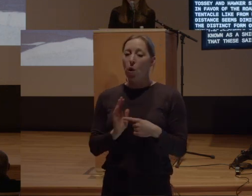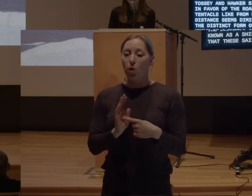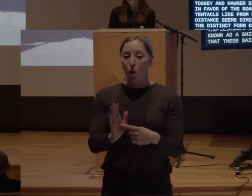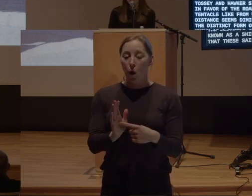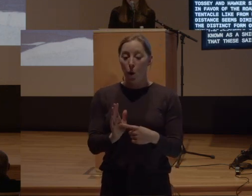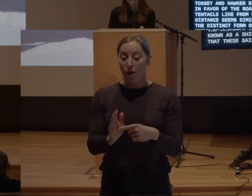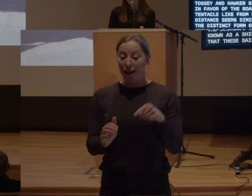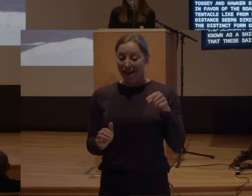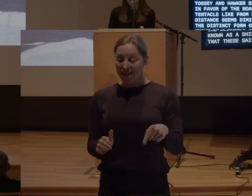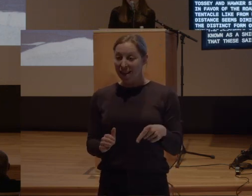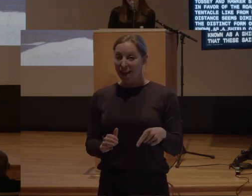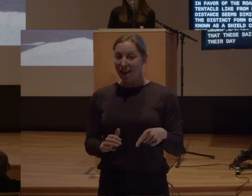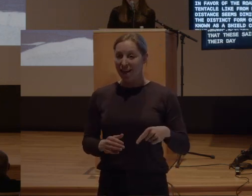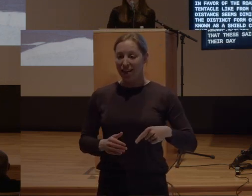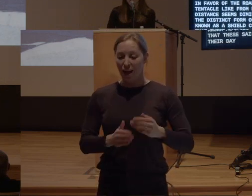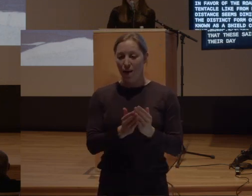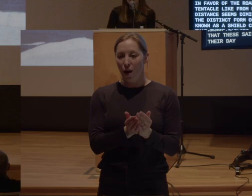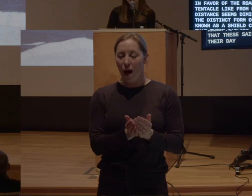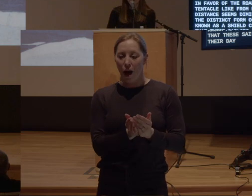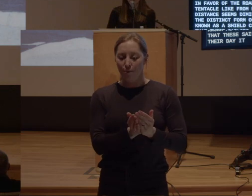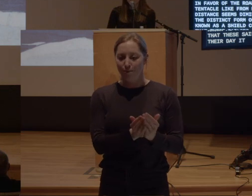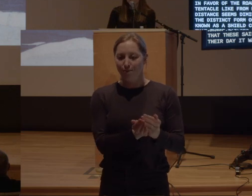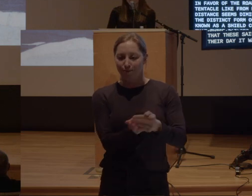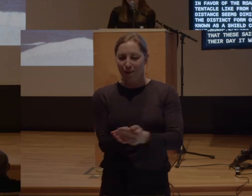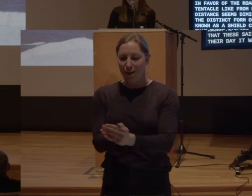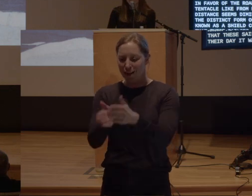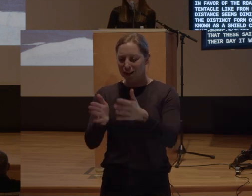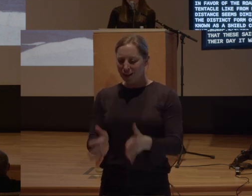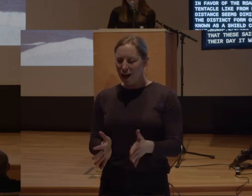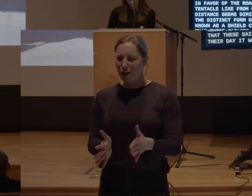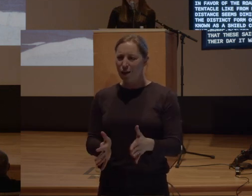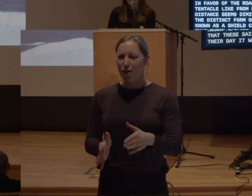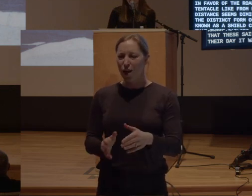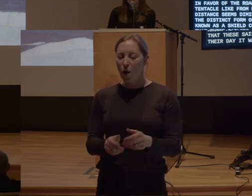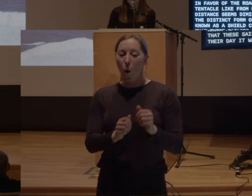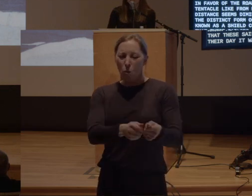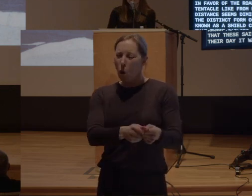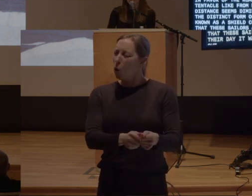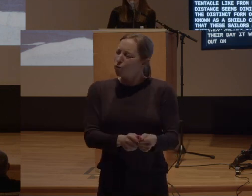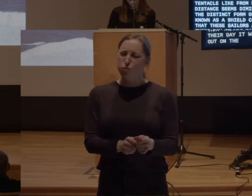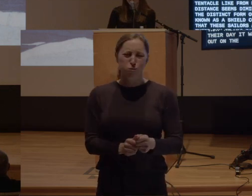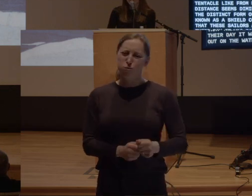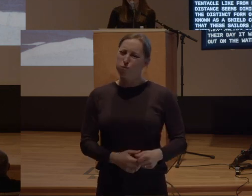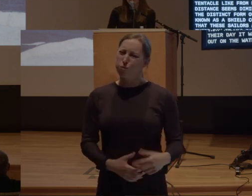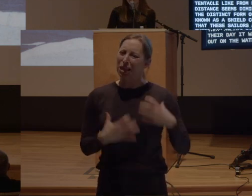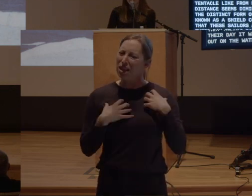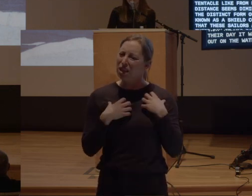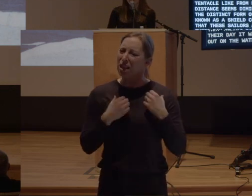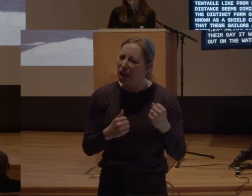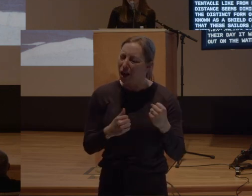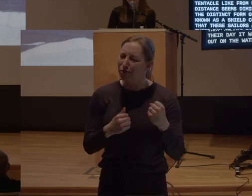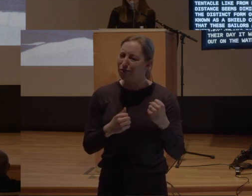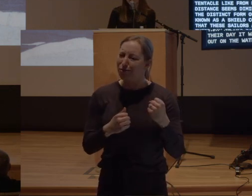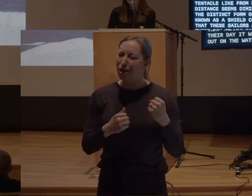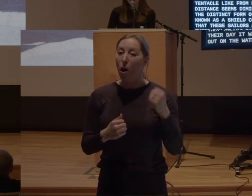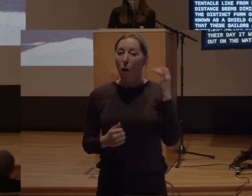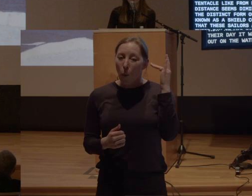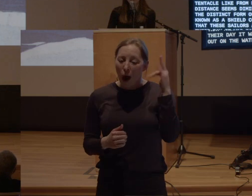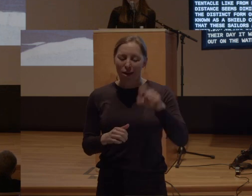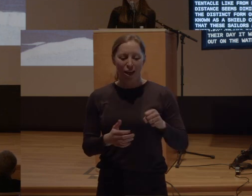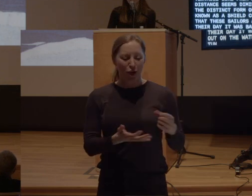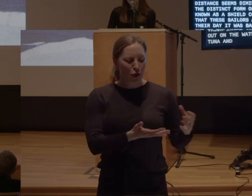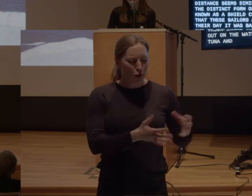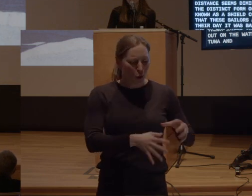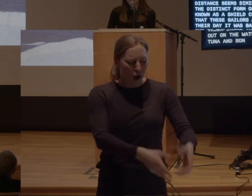the toughest of their day. It was their job to meet fishing boats out on the water and collect valuable catches of tuna